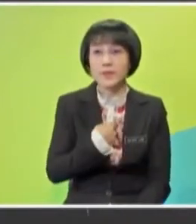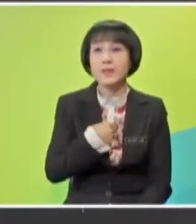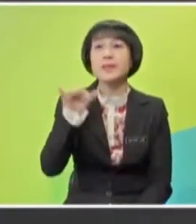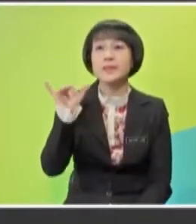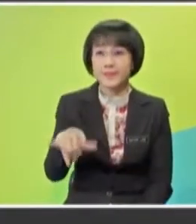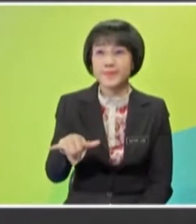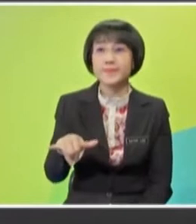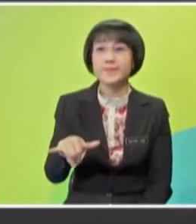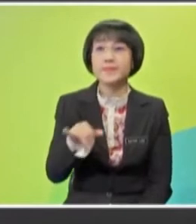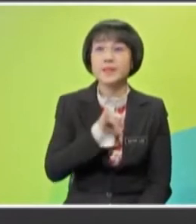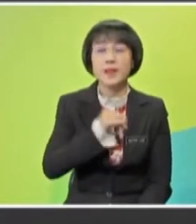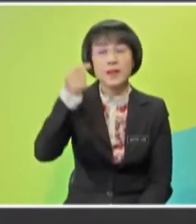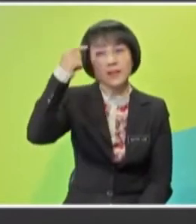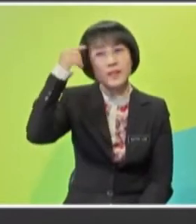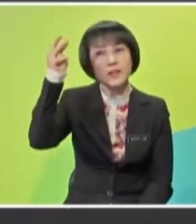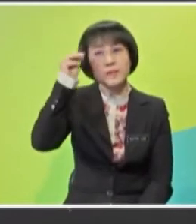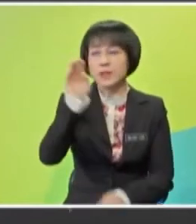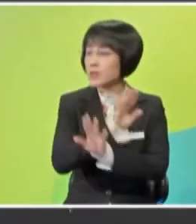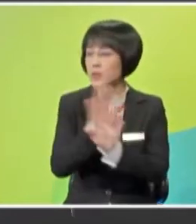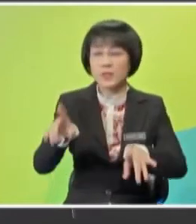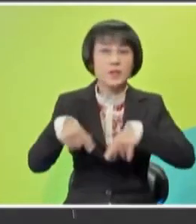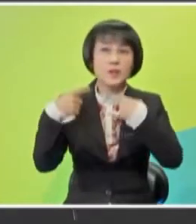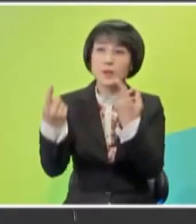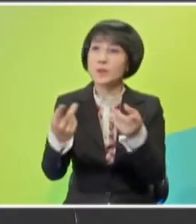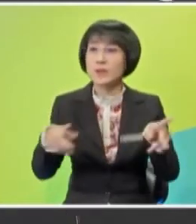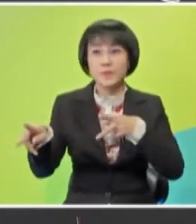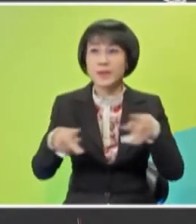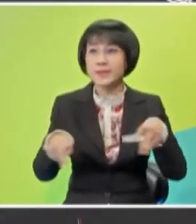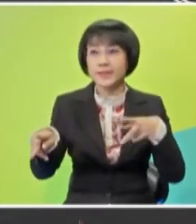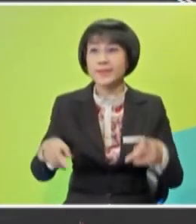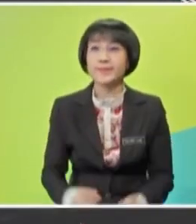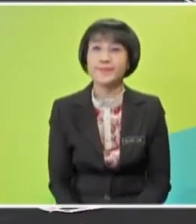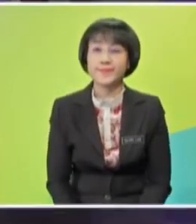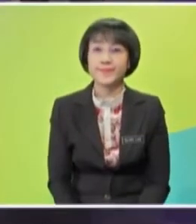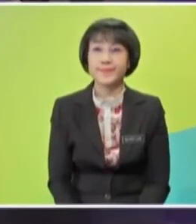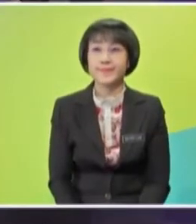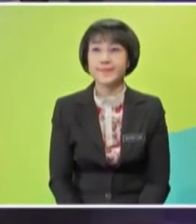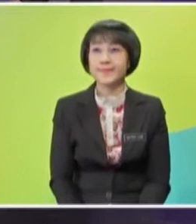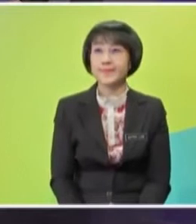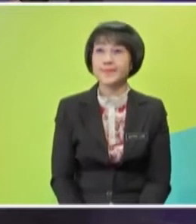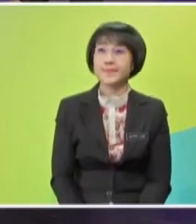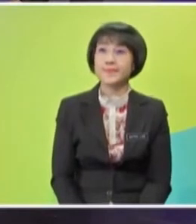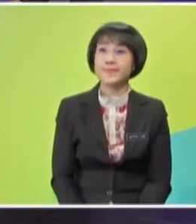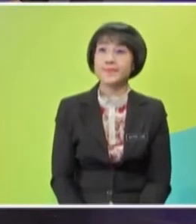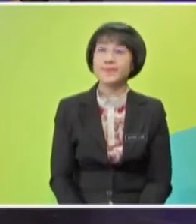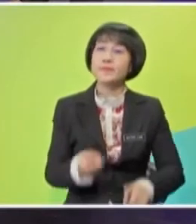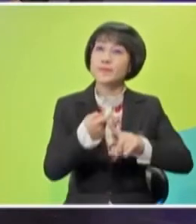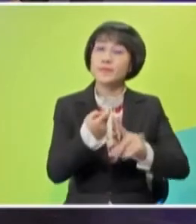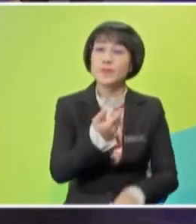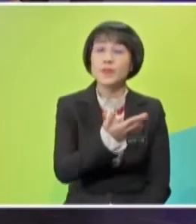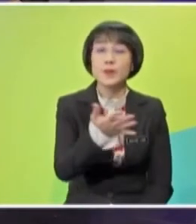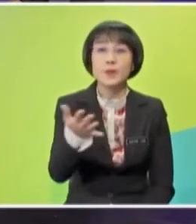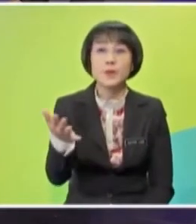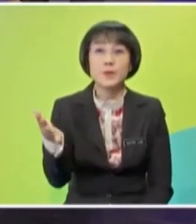Yes, I think he shouldn't go to the party. That's all. Okay. So from their conversation,